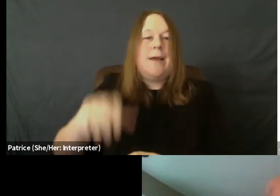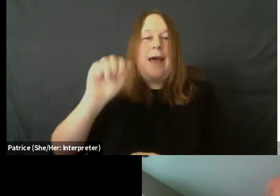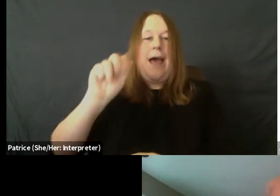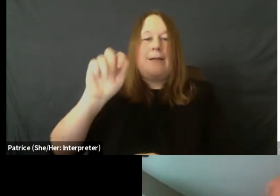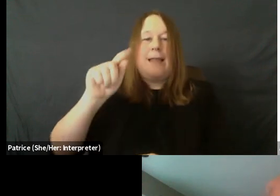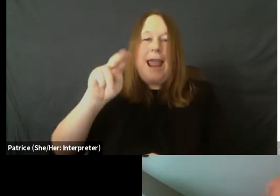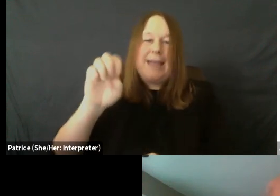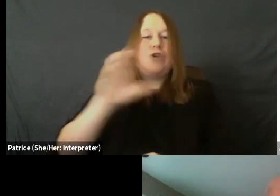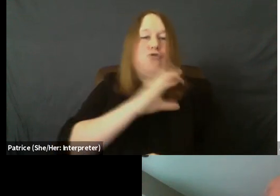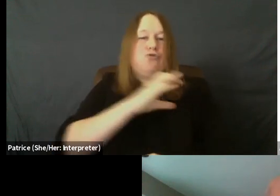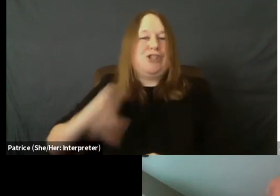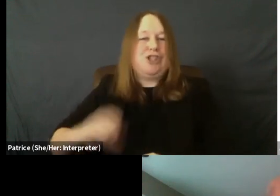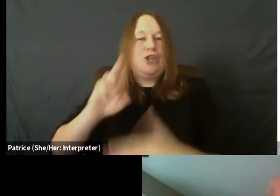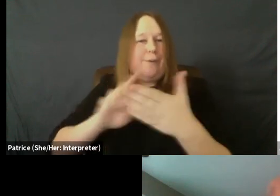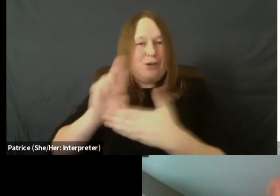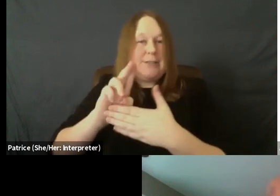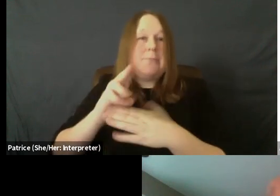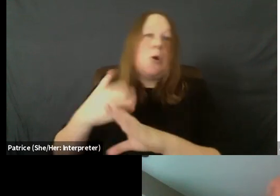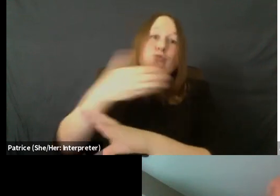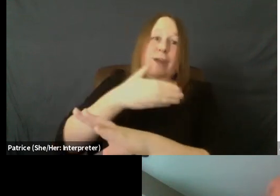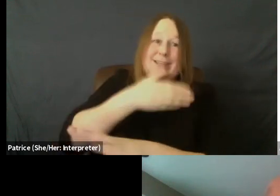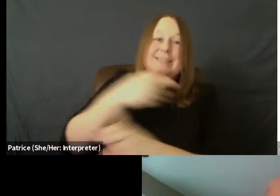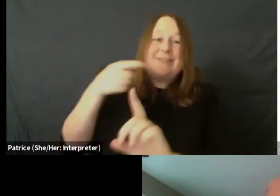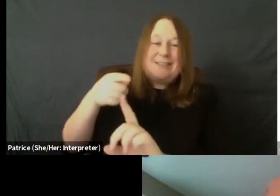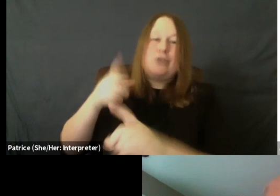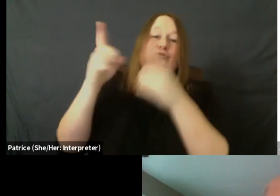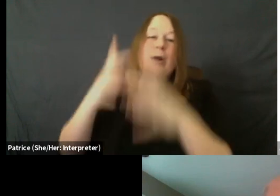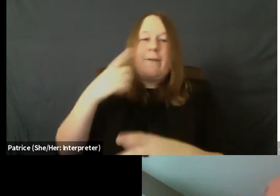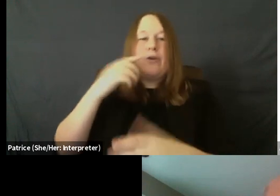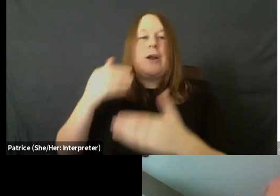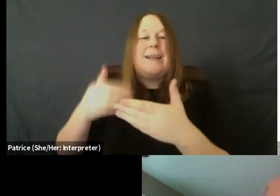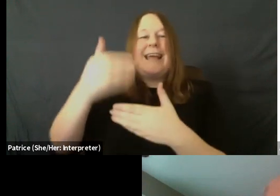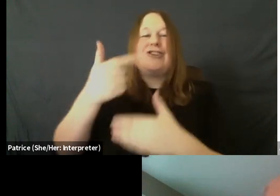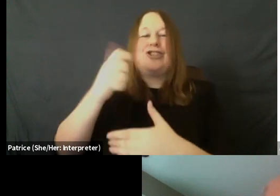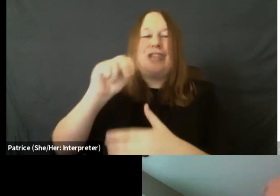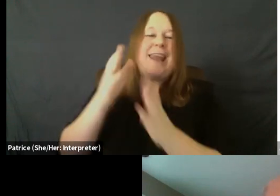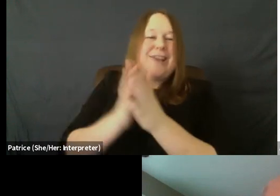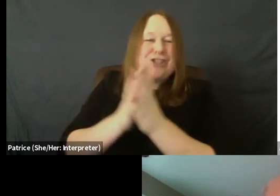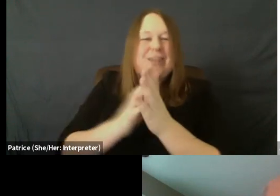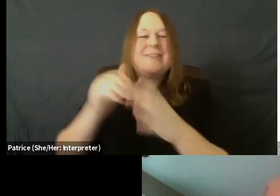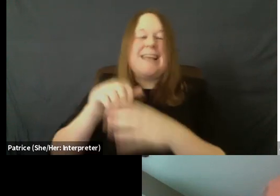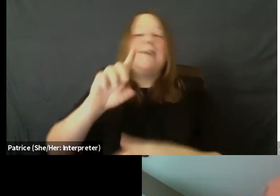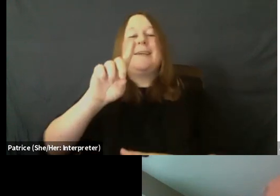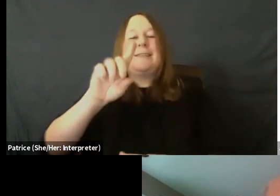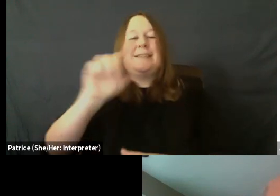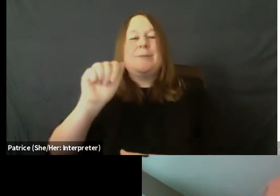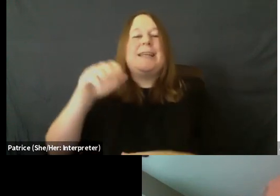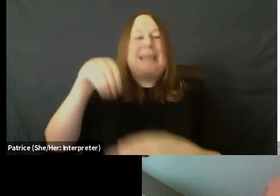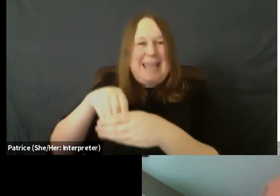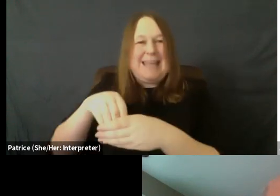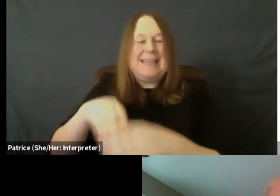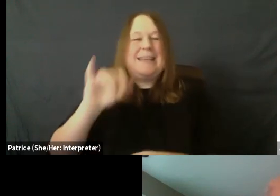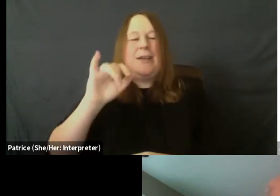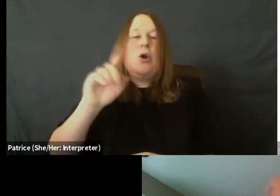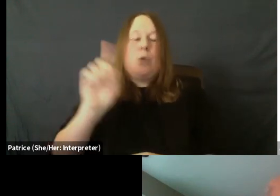Christian University. She previously was the Director of Next Gen Initiatives at Disability Inn, where she